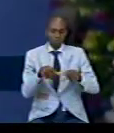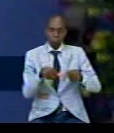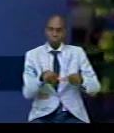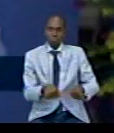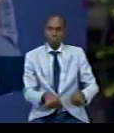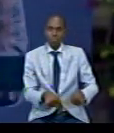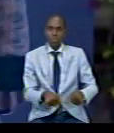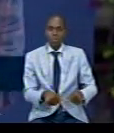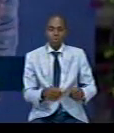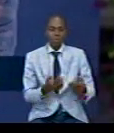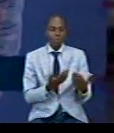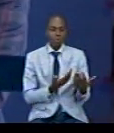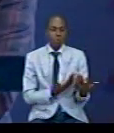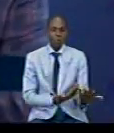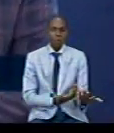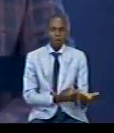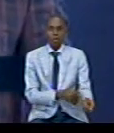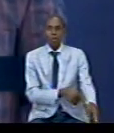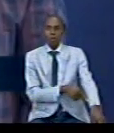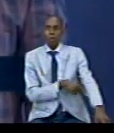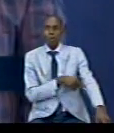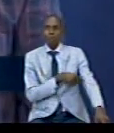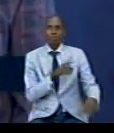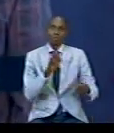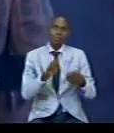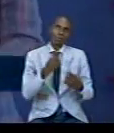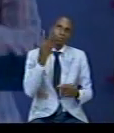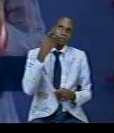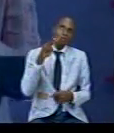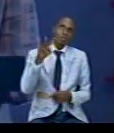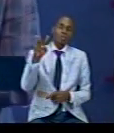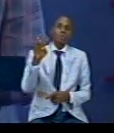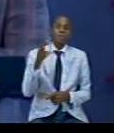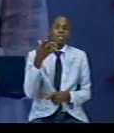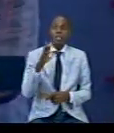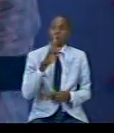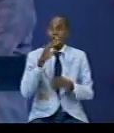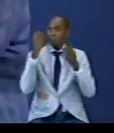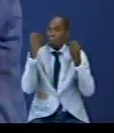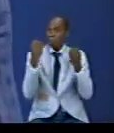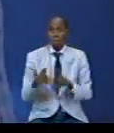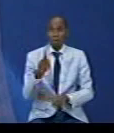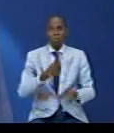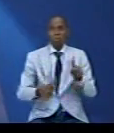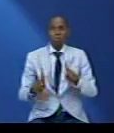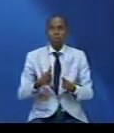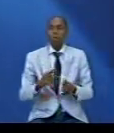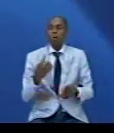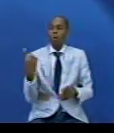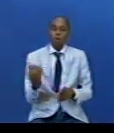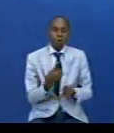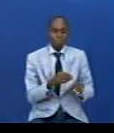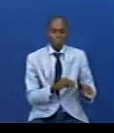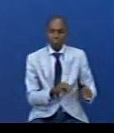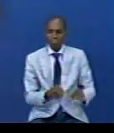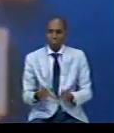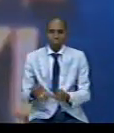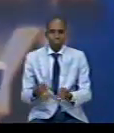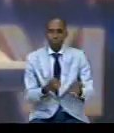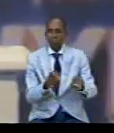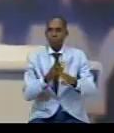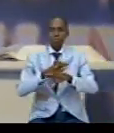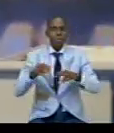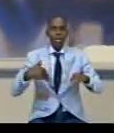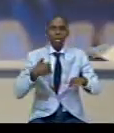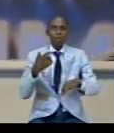wait enough to behold. There are many people, they're always on the move. They don't have time. They don't